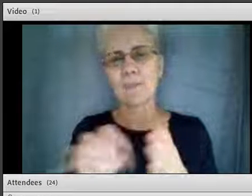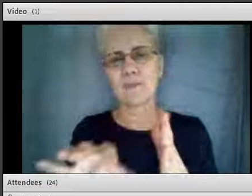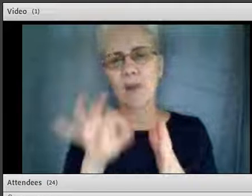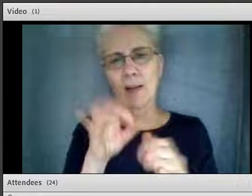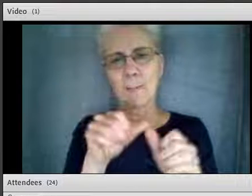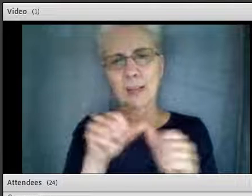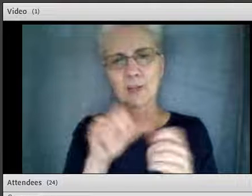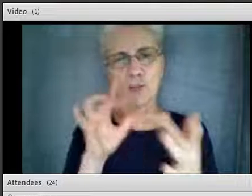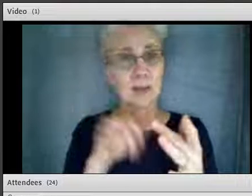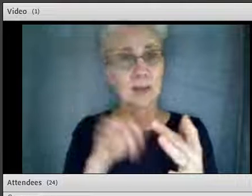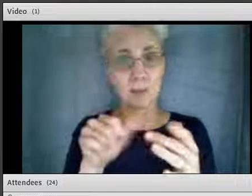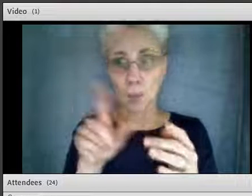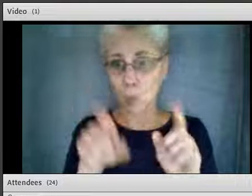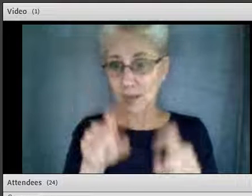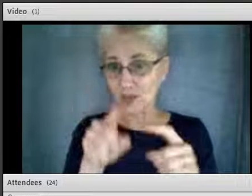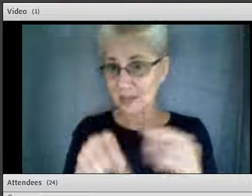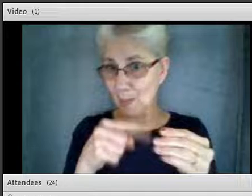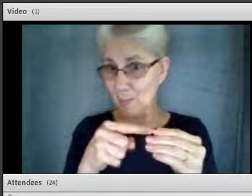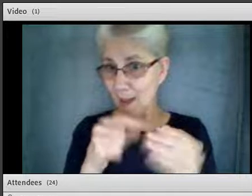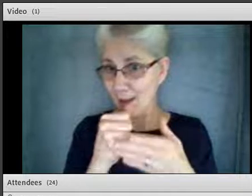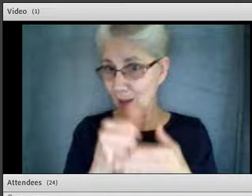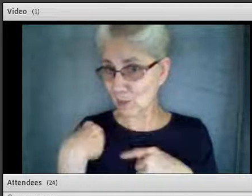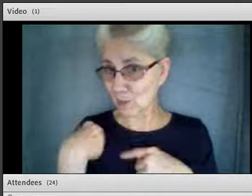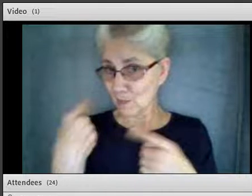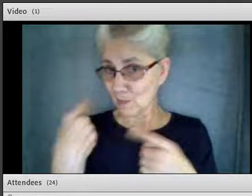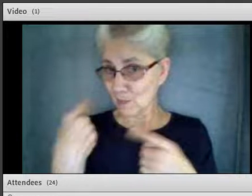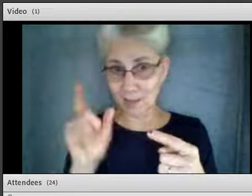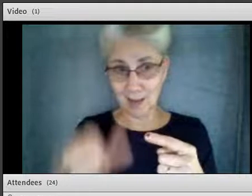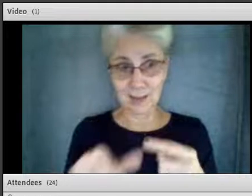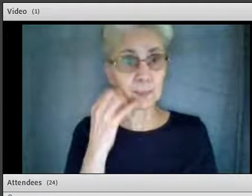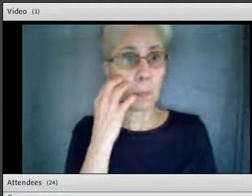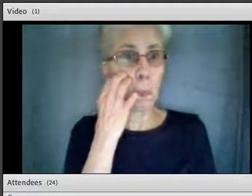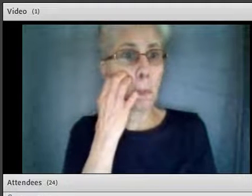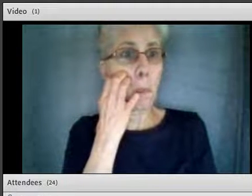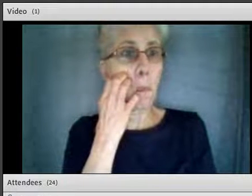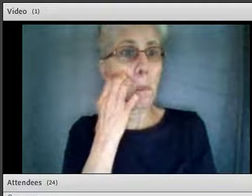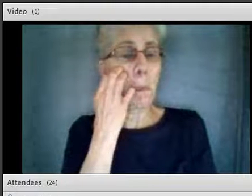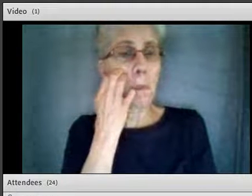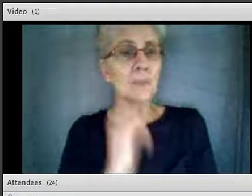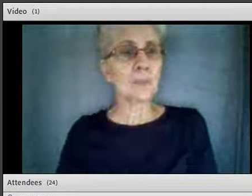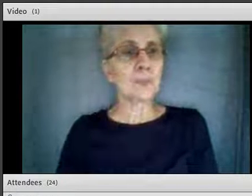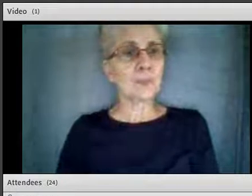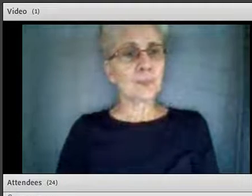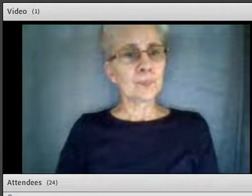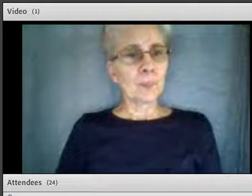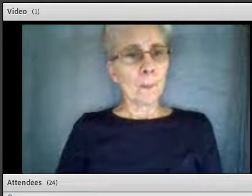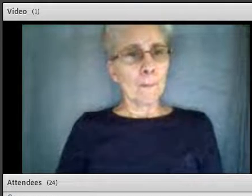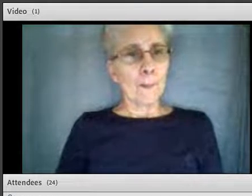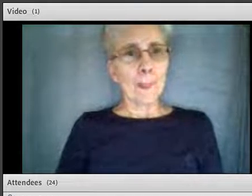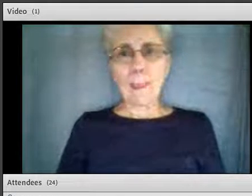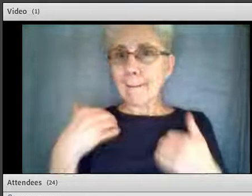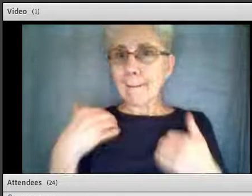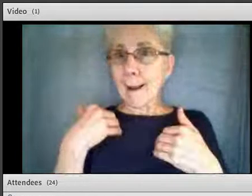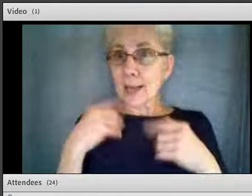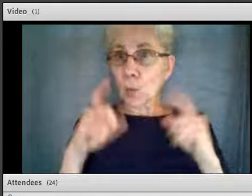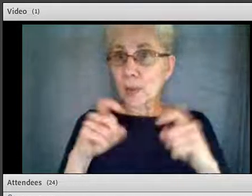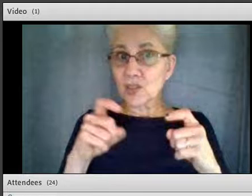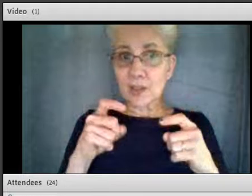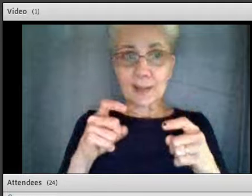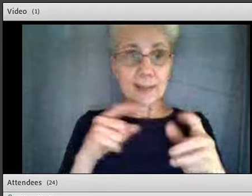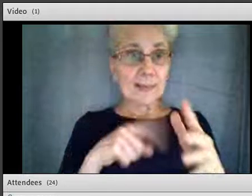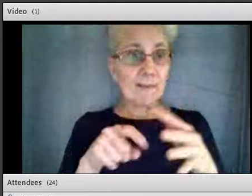help so far? In content? and navigation.